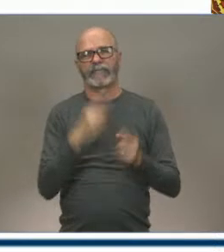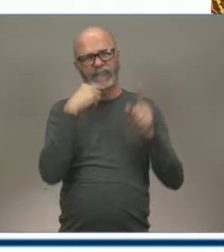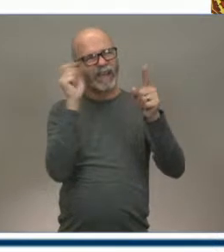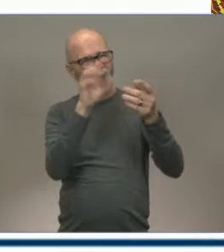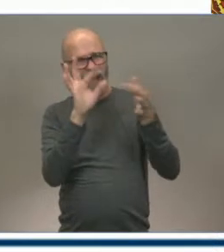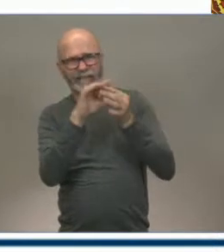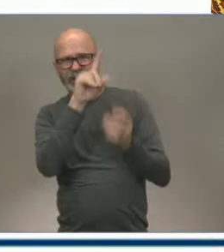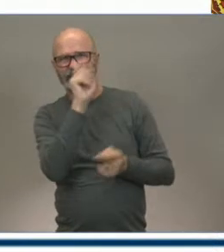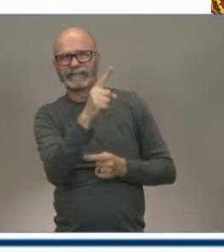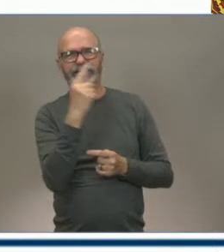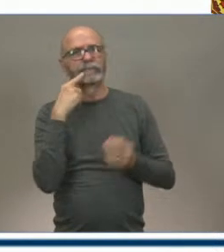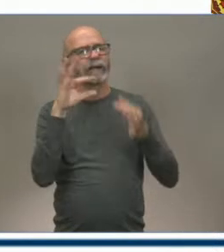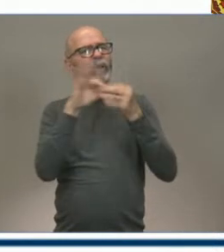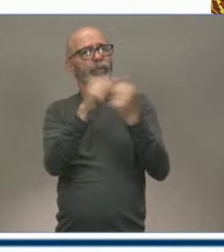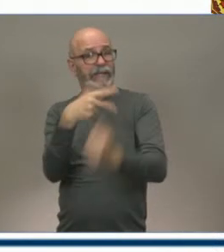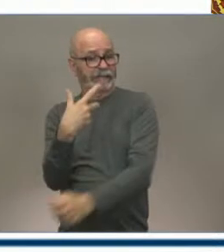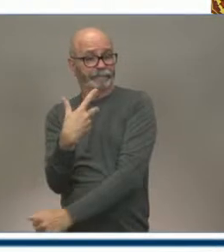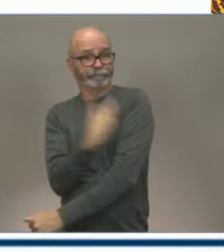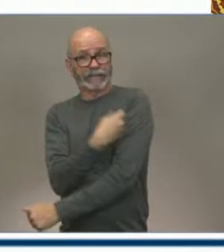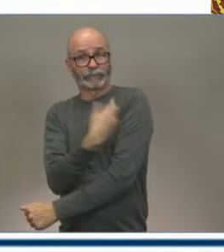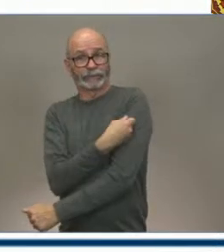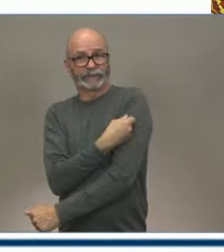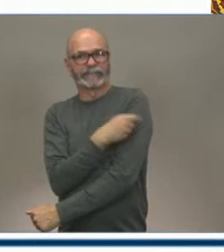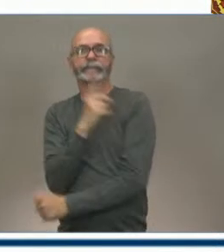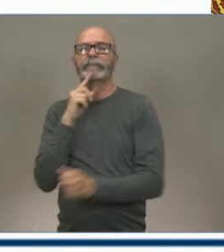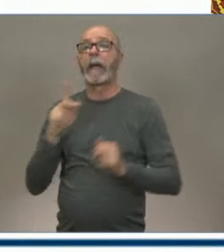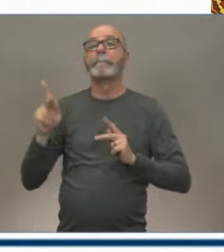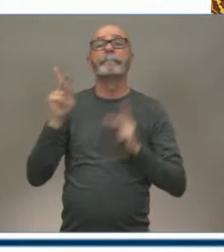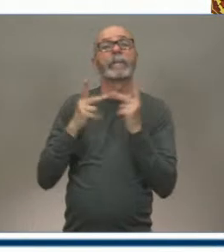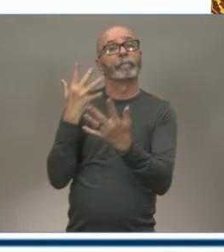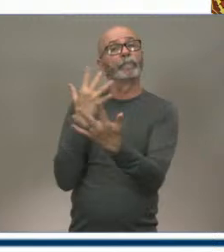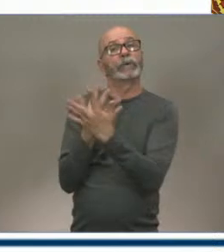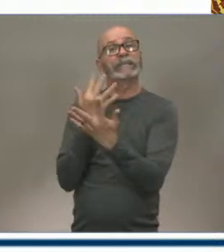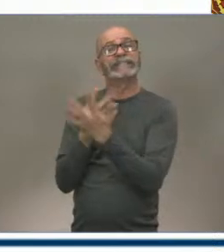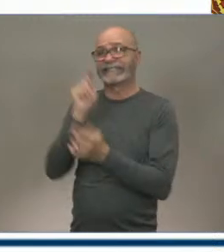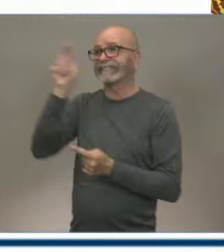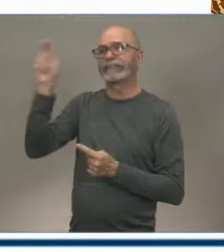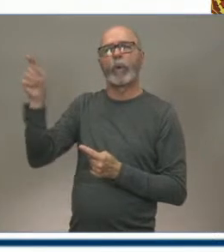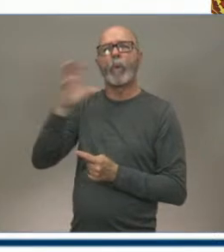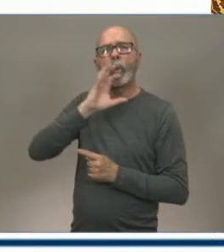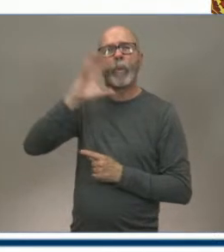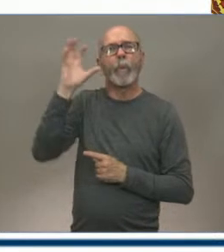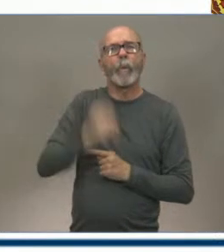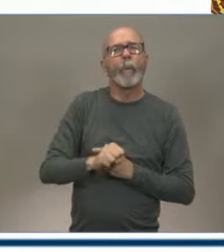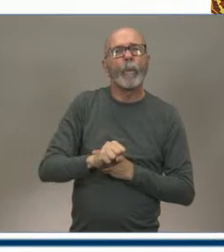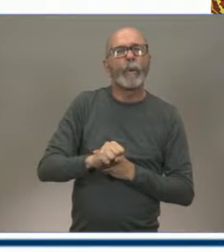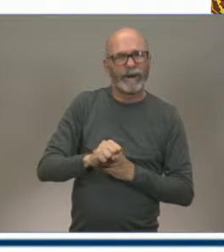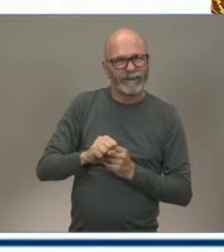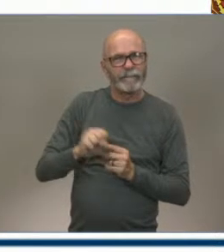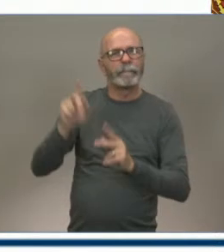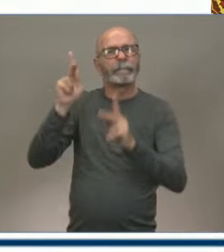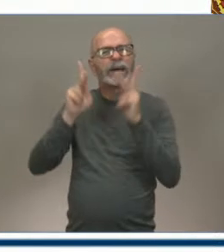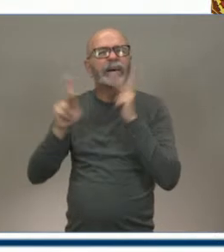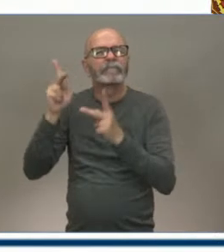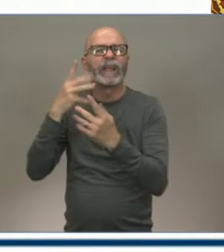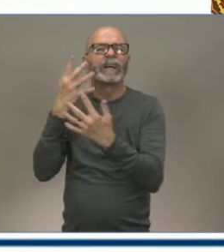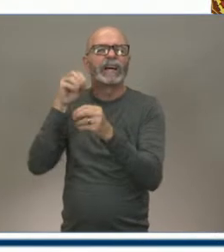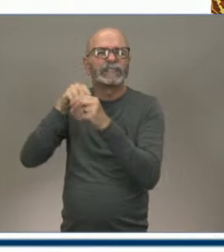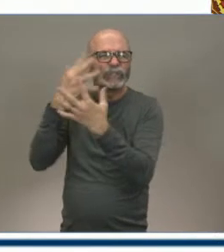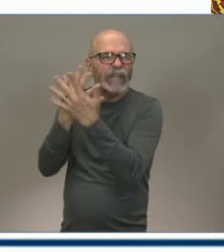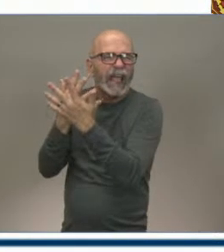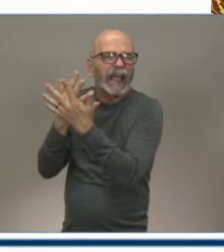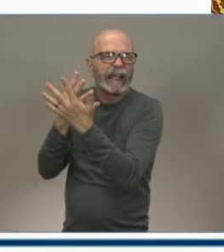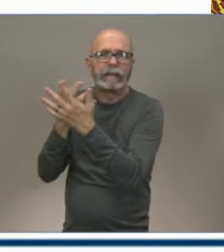with elderly prisoners and those with pre-existing conditions. What's the plan for getting COVID vaccines into provincial jails?